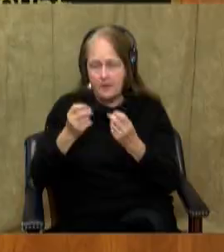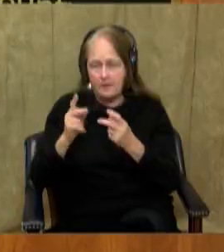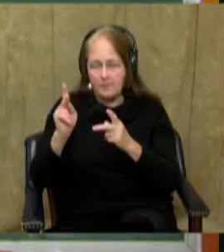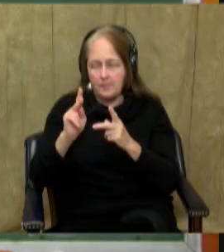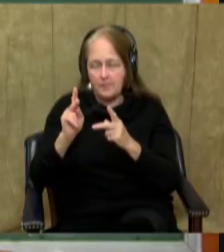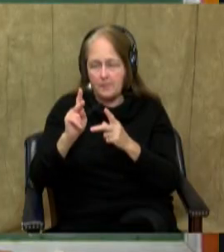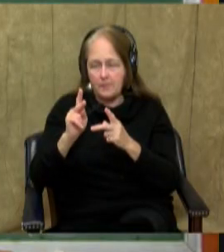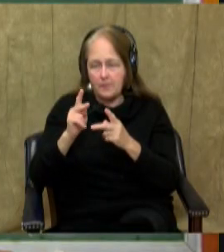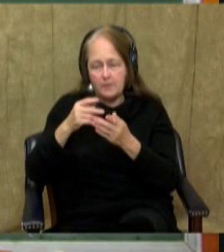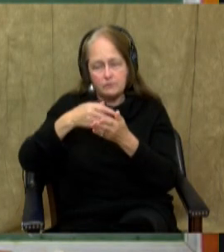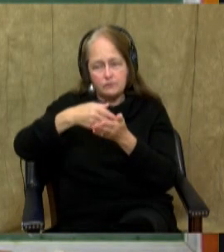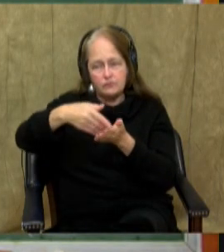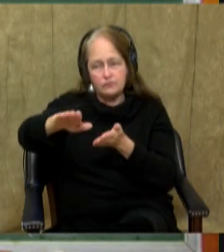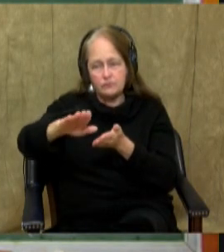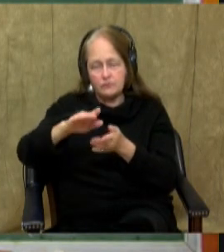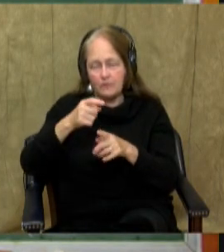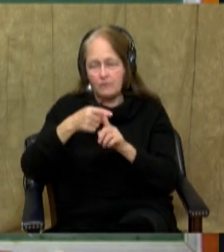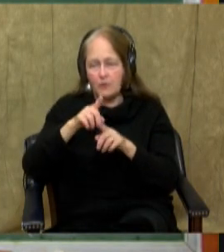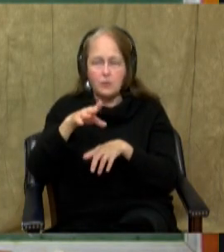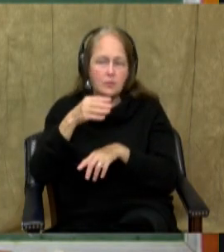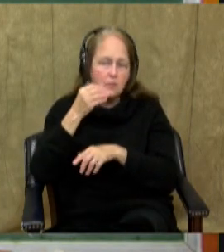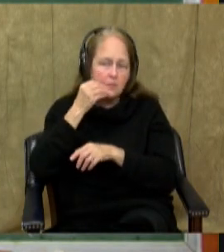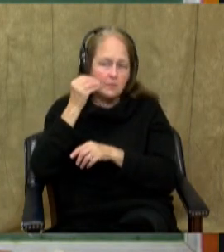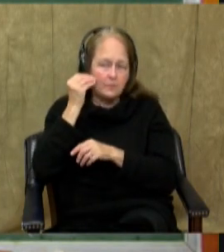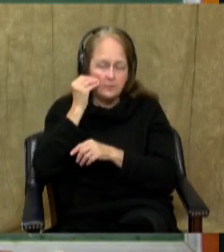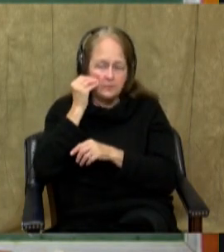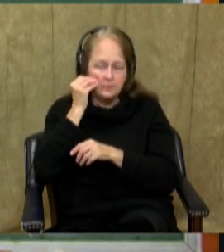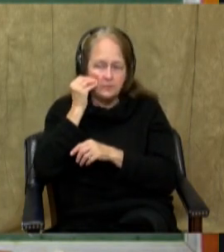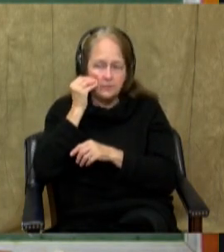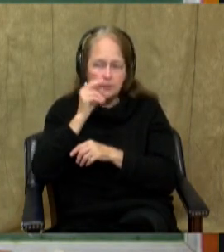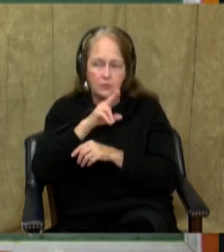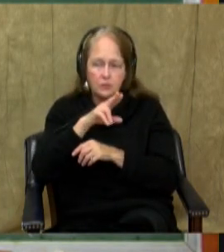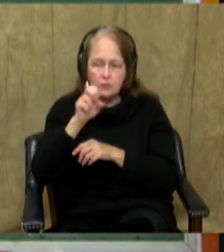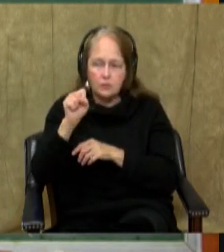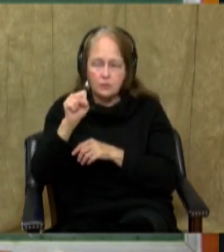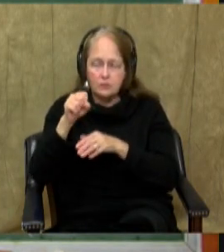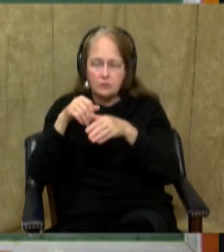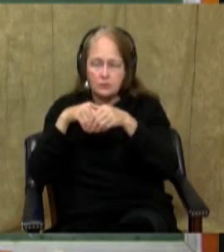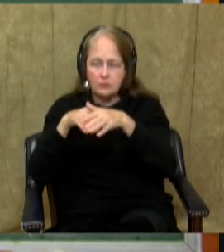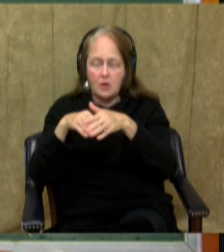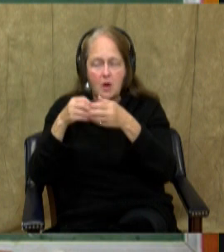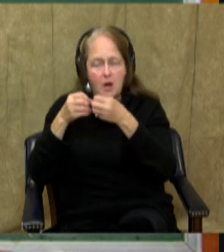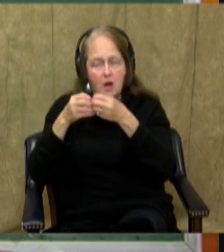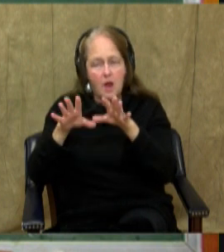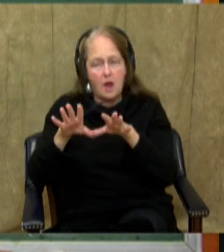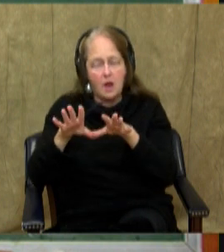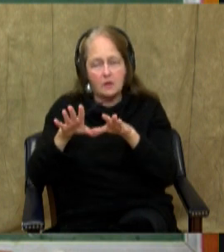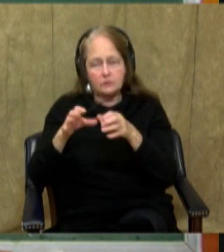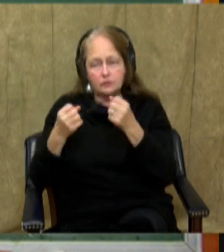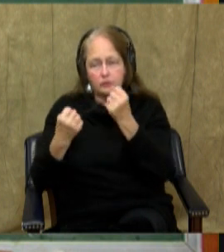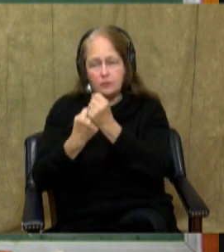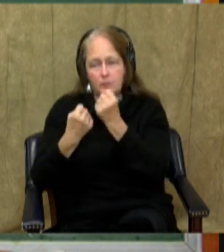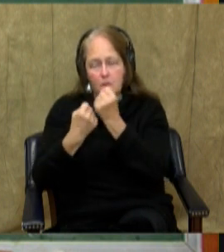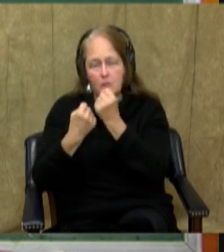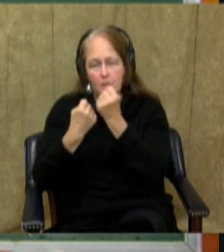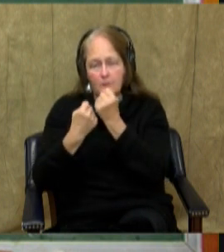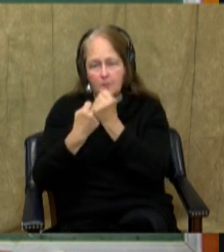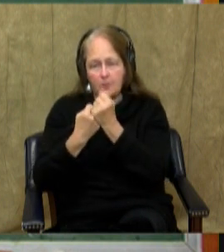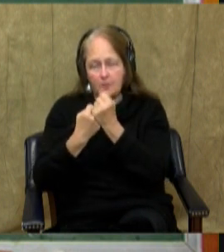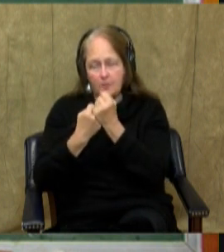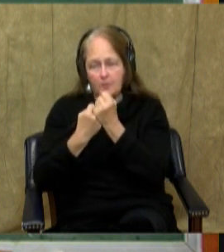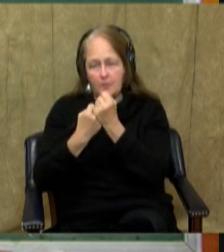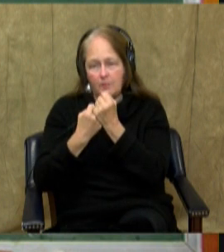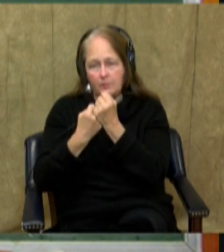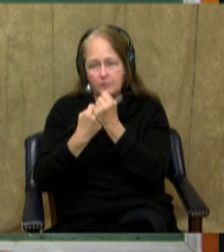civilians were driven from their homes, and the U.S. troops lost a whole lot of support as a result of that.